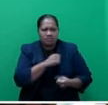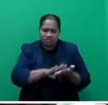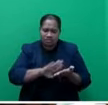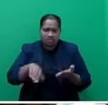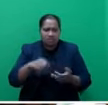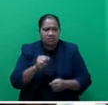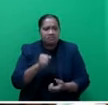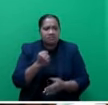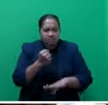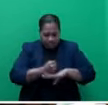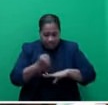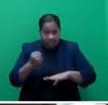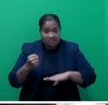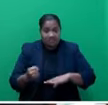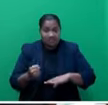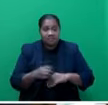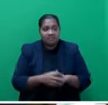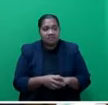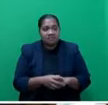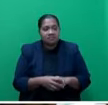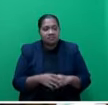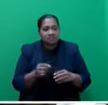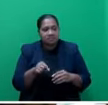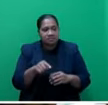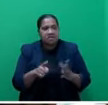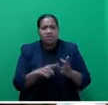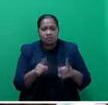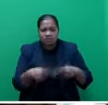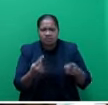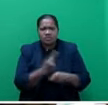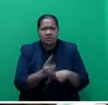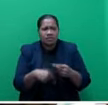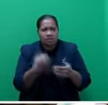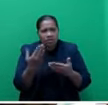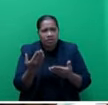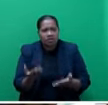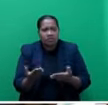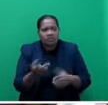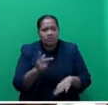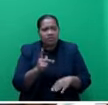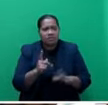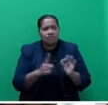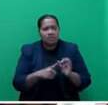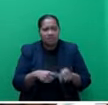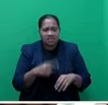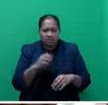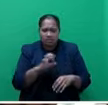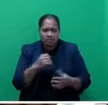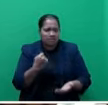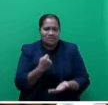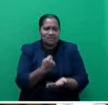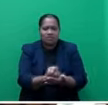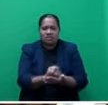here is this opposition that's been talking. Honorable Prasad always talks about we don't support military intervention. Not a peep out of him. All